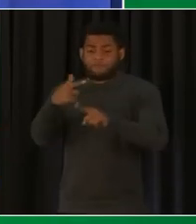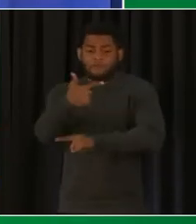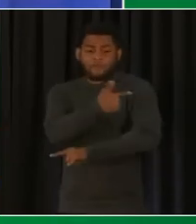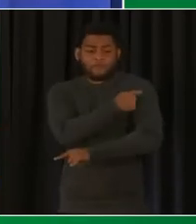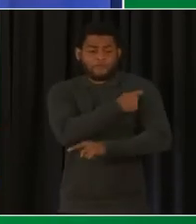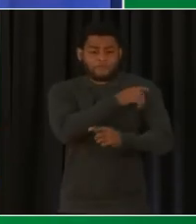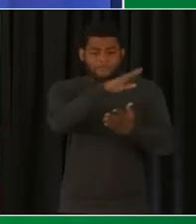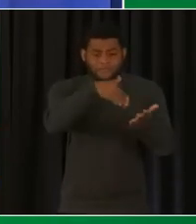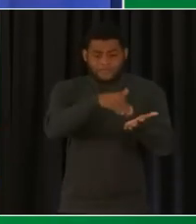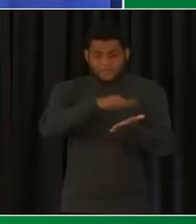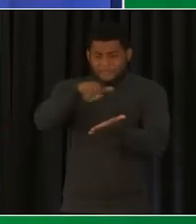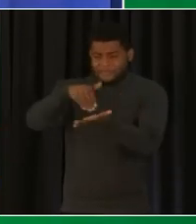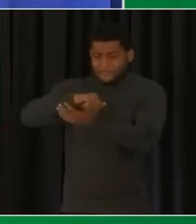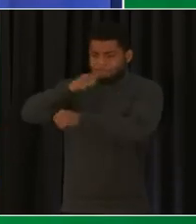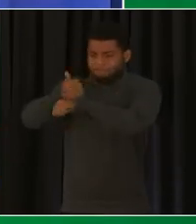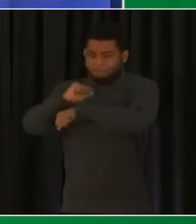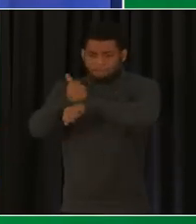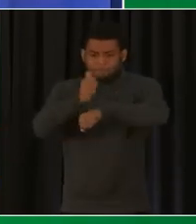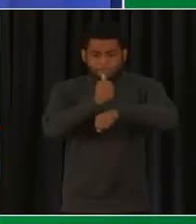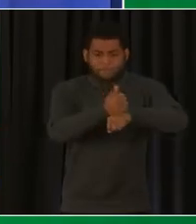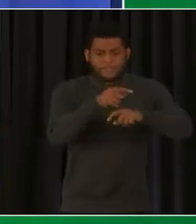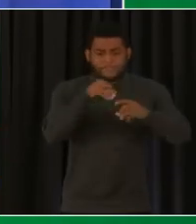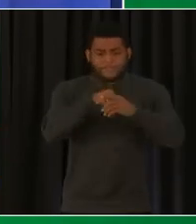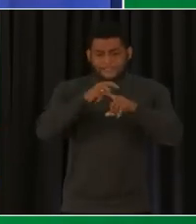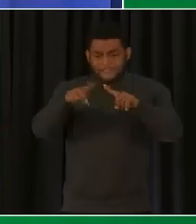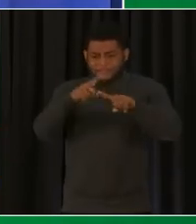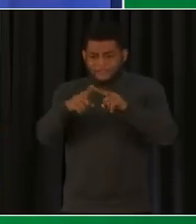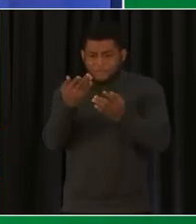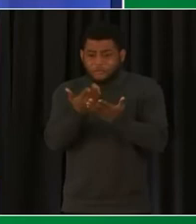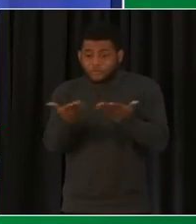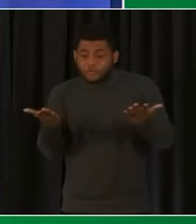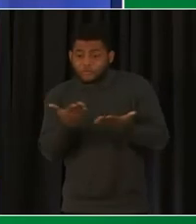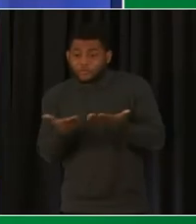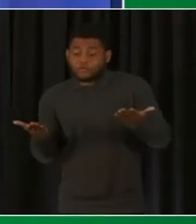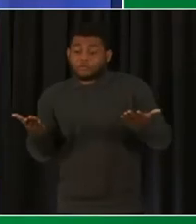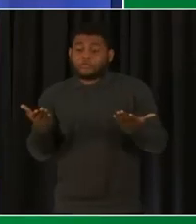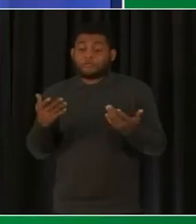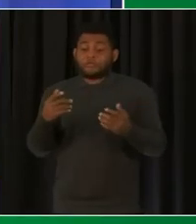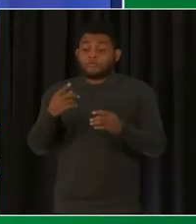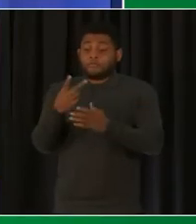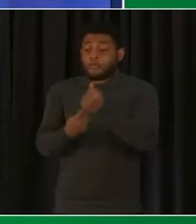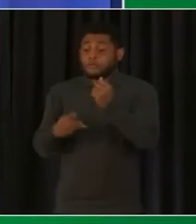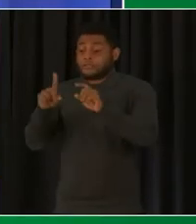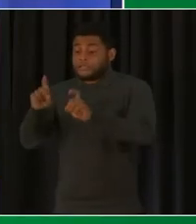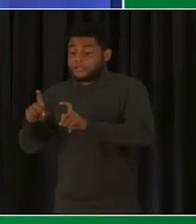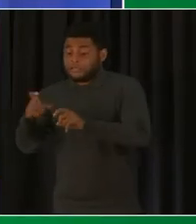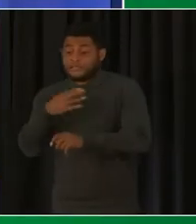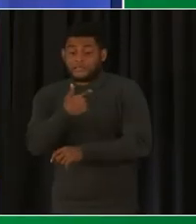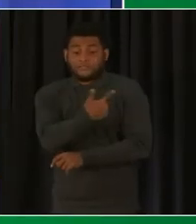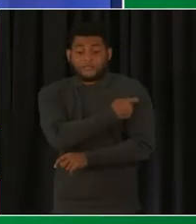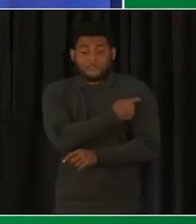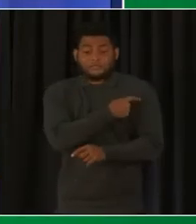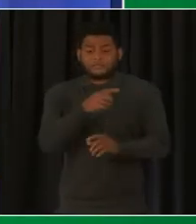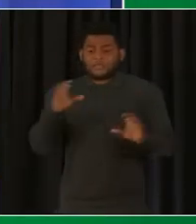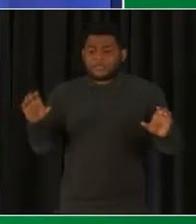sites, certainly lots of resources across the city for both testing and vaccination, and encourage folks to visit